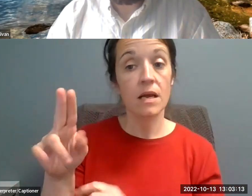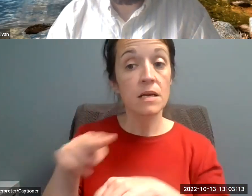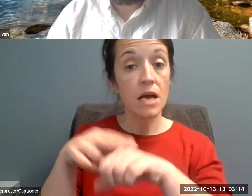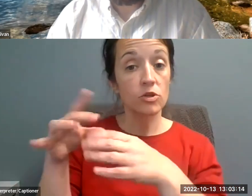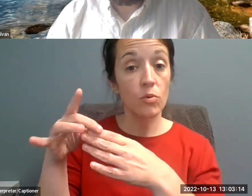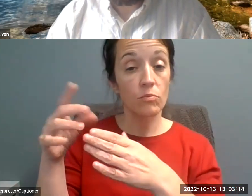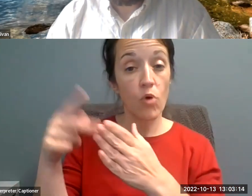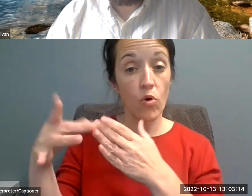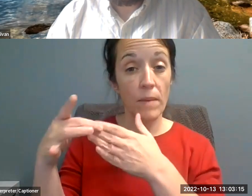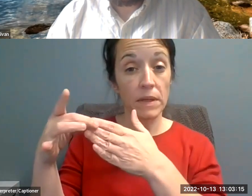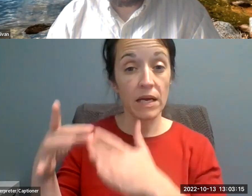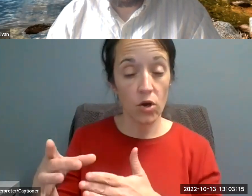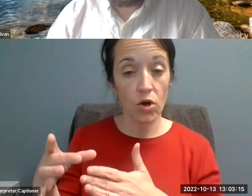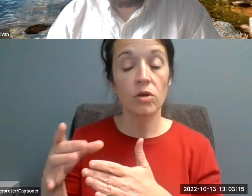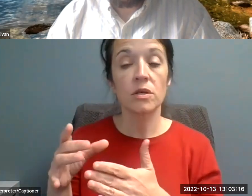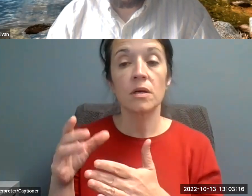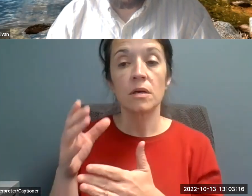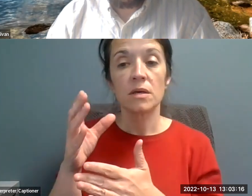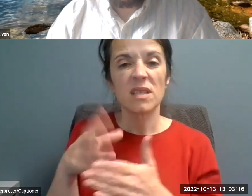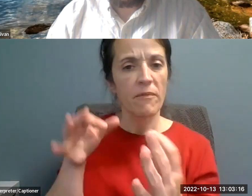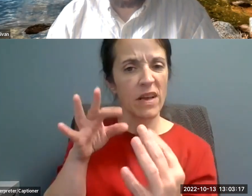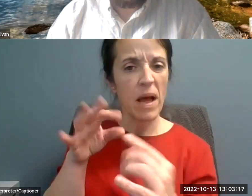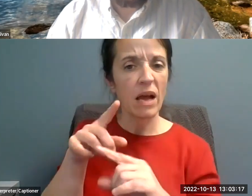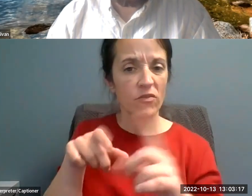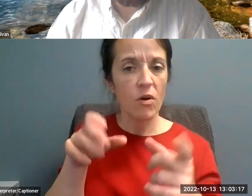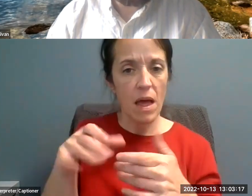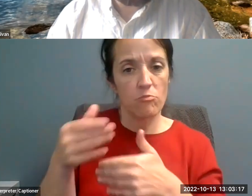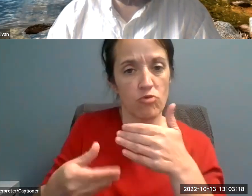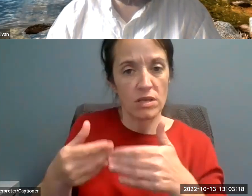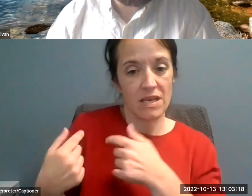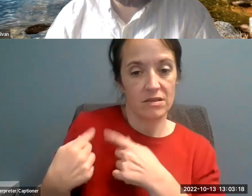with some of that feedback from the process this year. Tim?